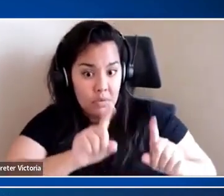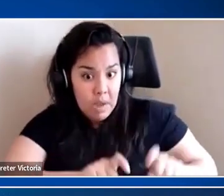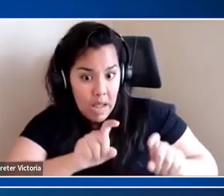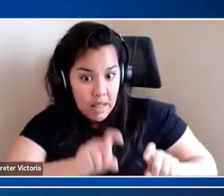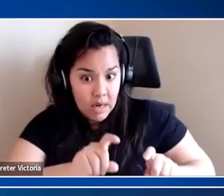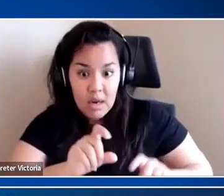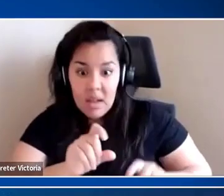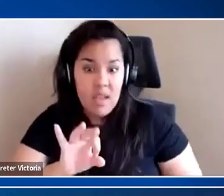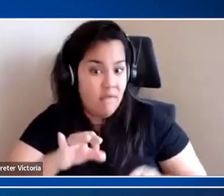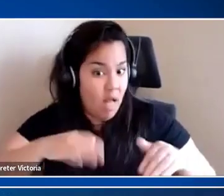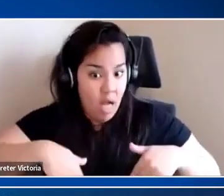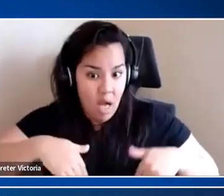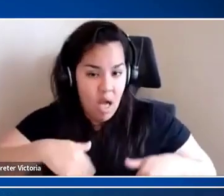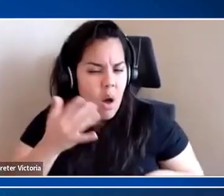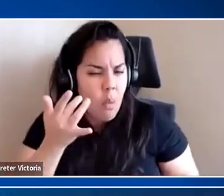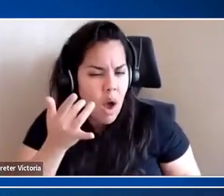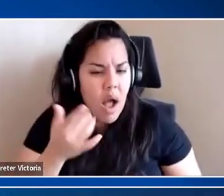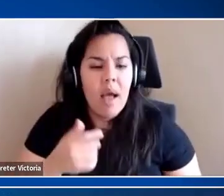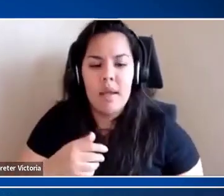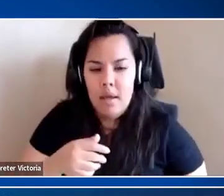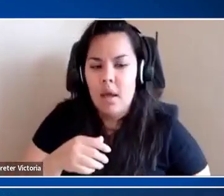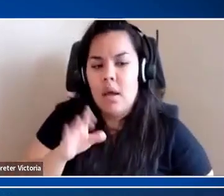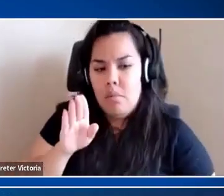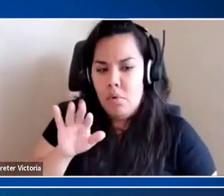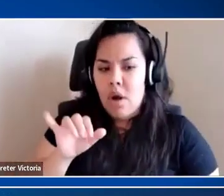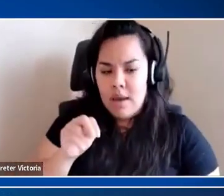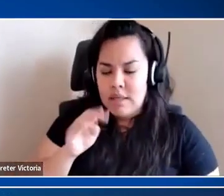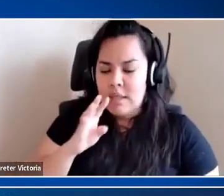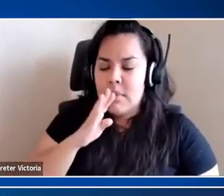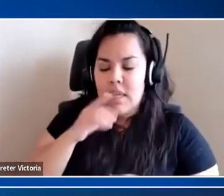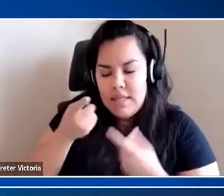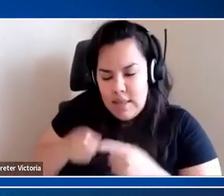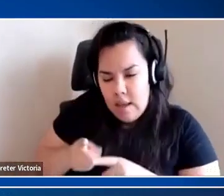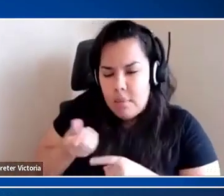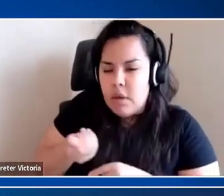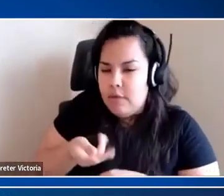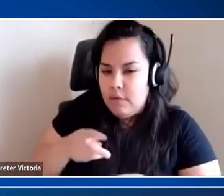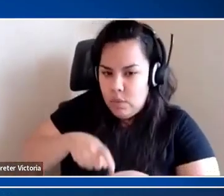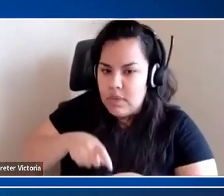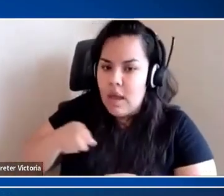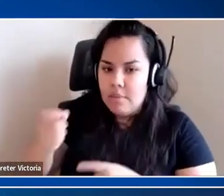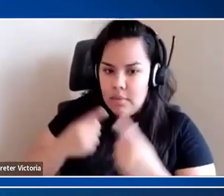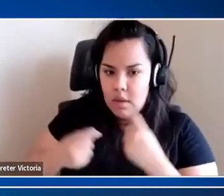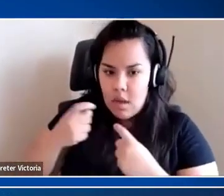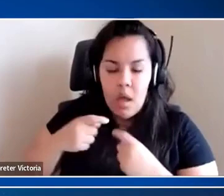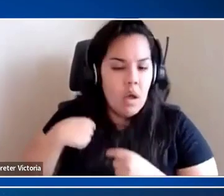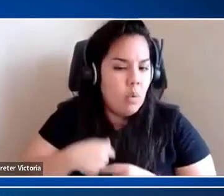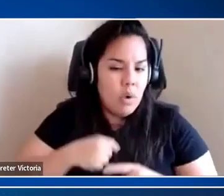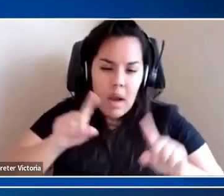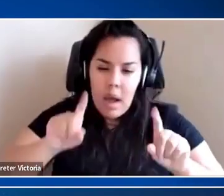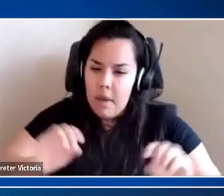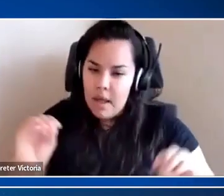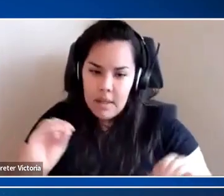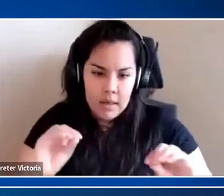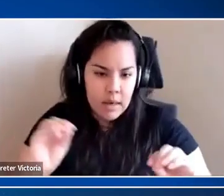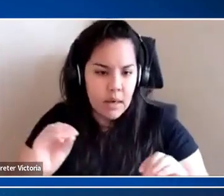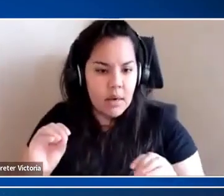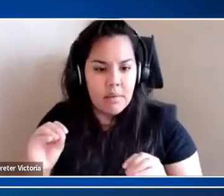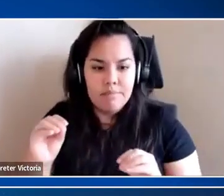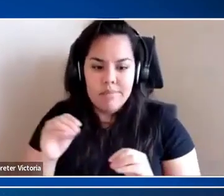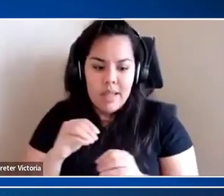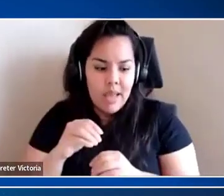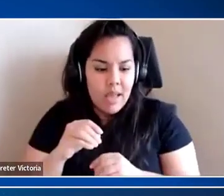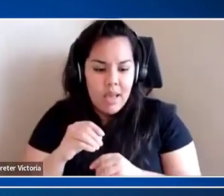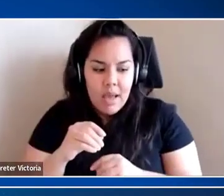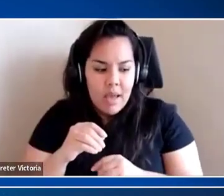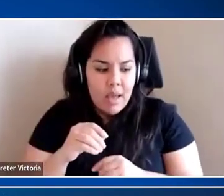So this has also come up a few times. So we're not piloting this. So piloting that wouldn't change, designing a